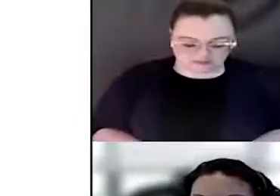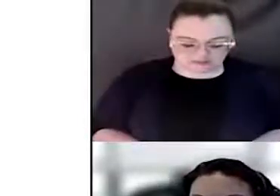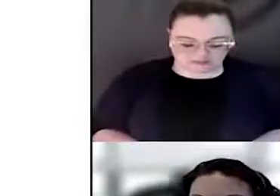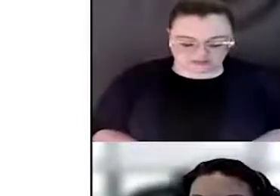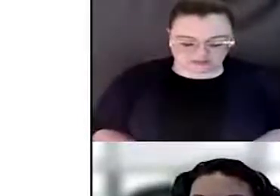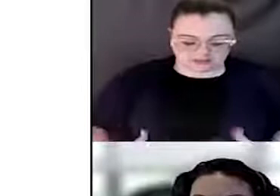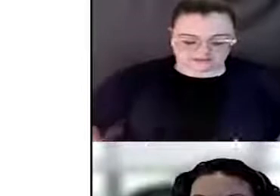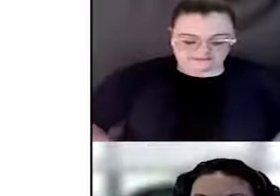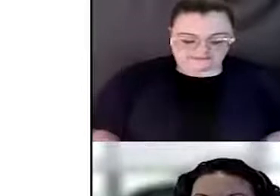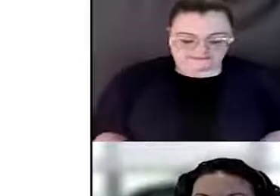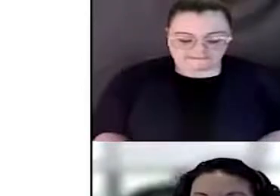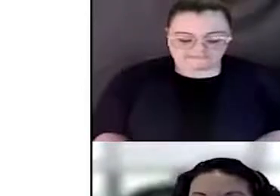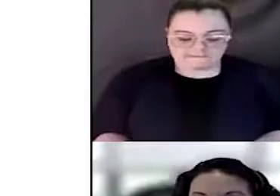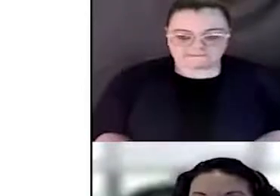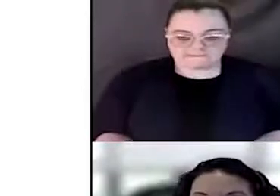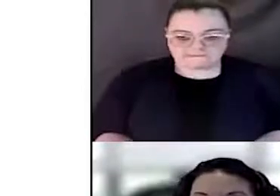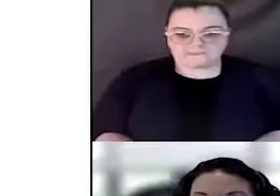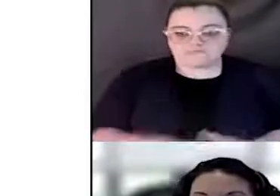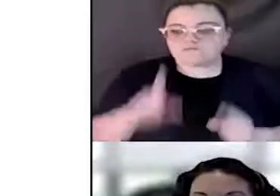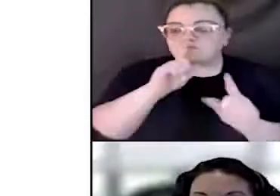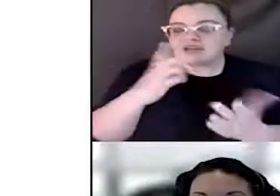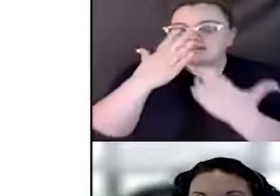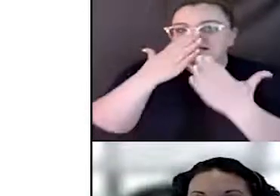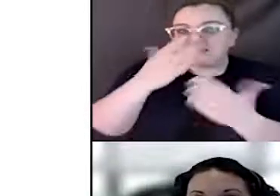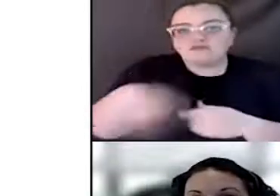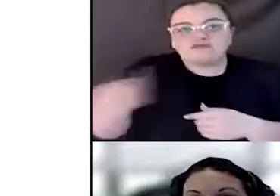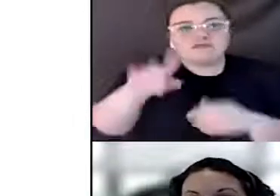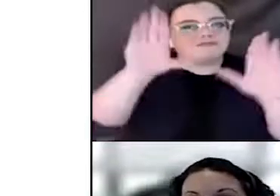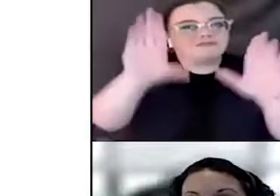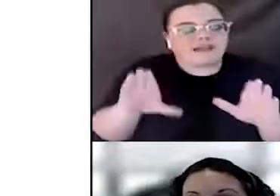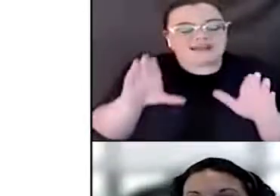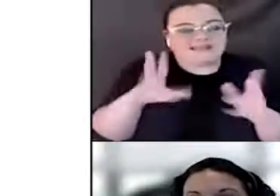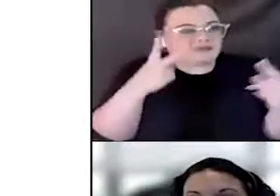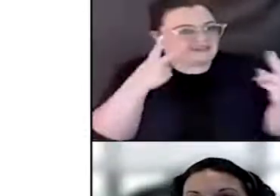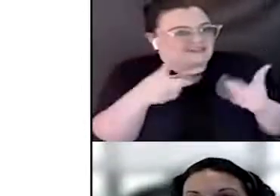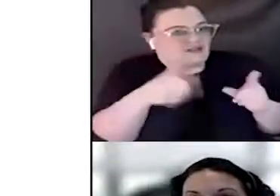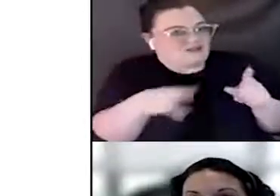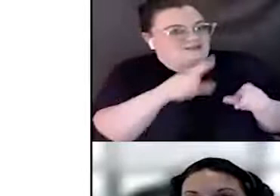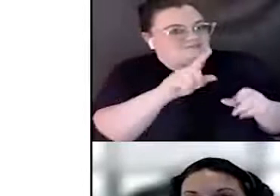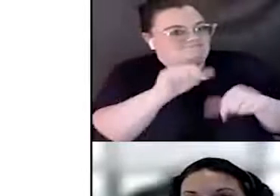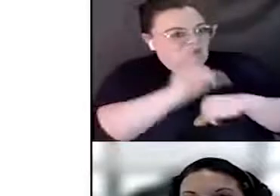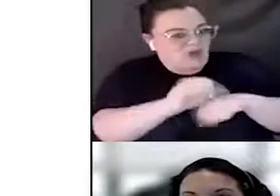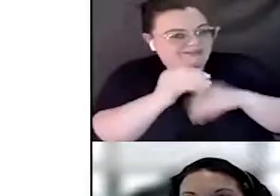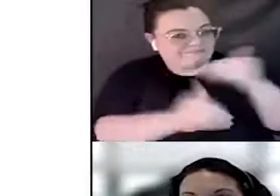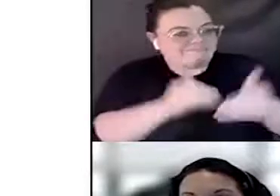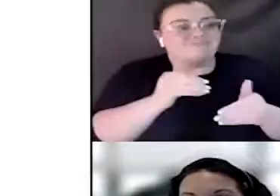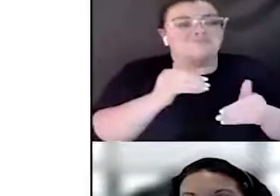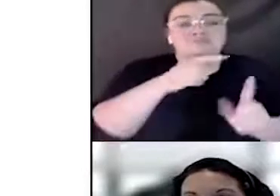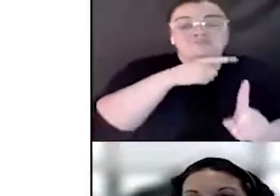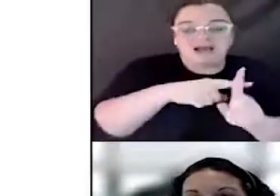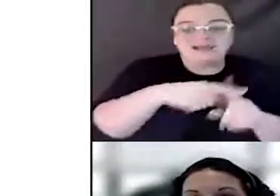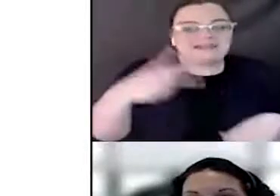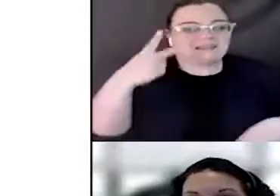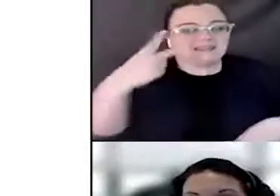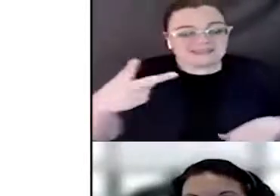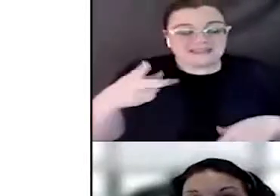Thank you very much, Shuda. It's fantastic and great to see the work you got done, and also hear that it helped you in